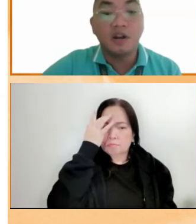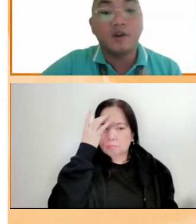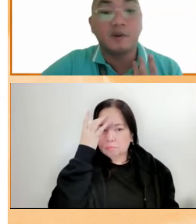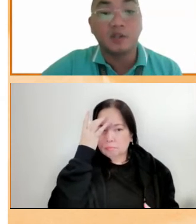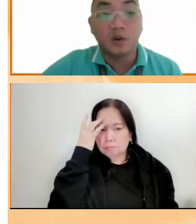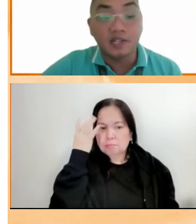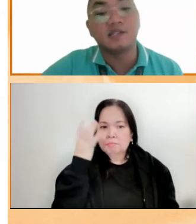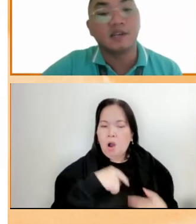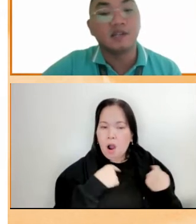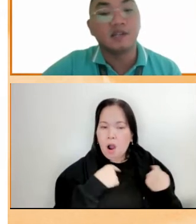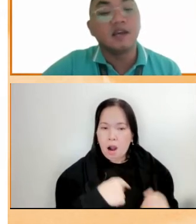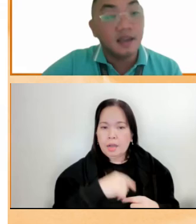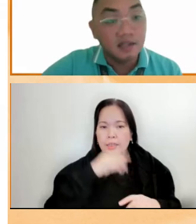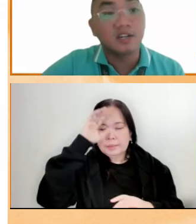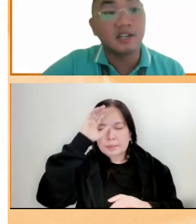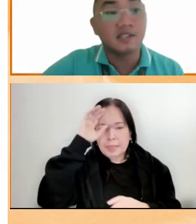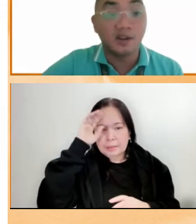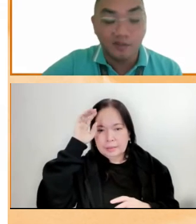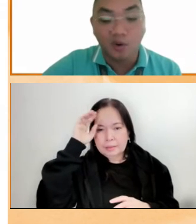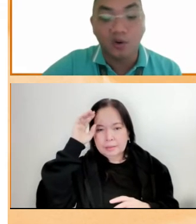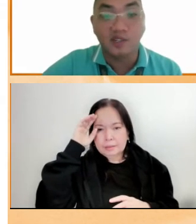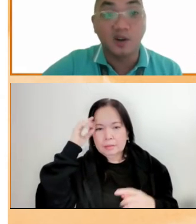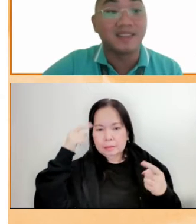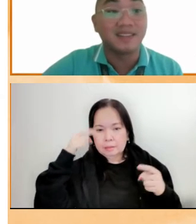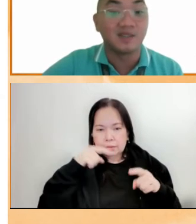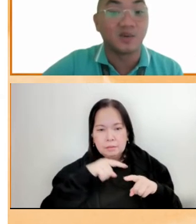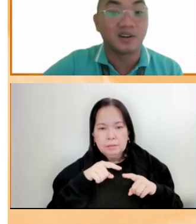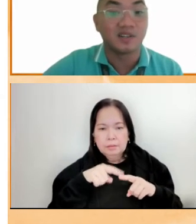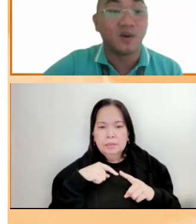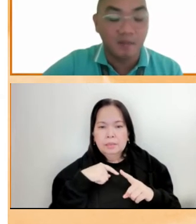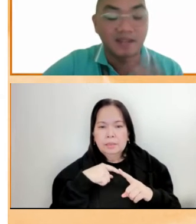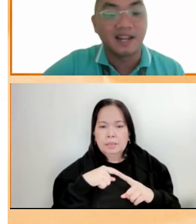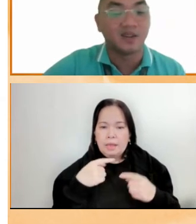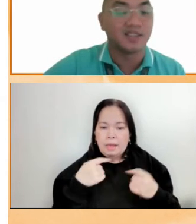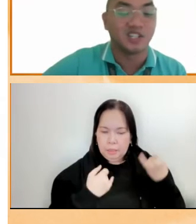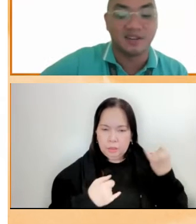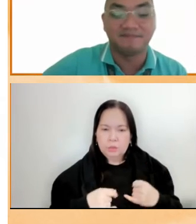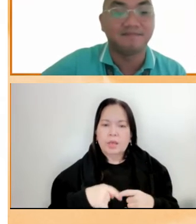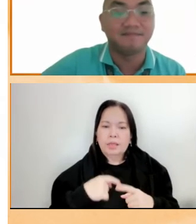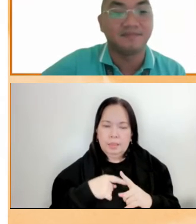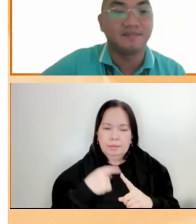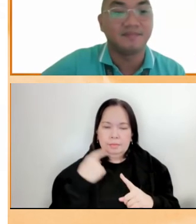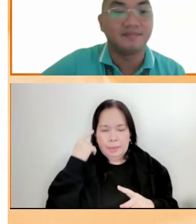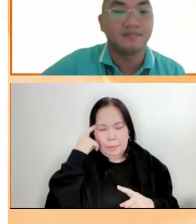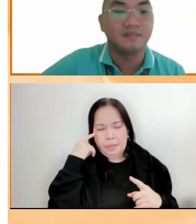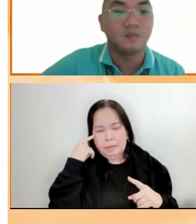chronic respiratory diseases, injuries, and of course, your mental disorders, no, or mental health condition.